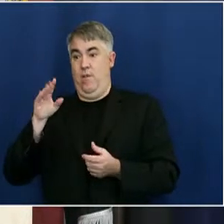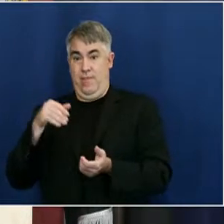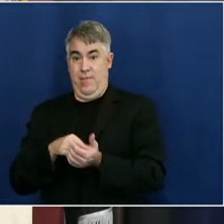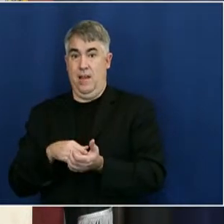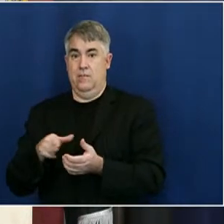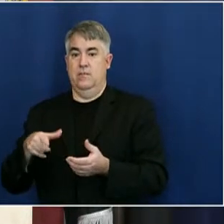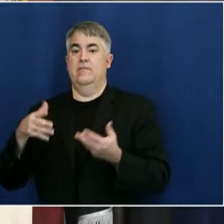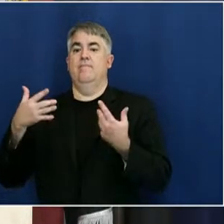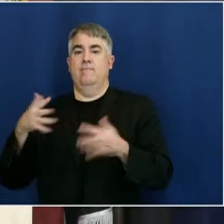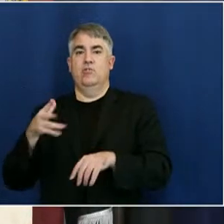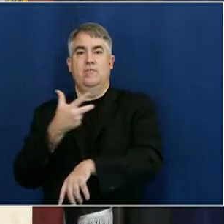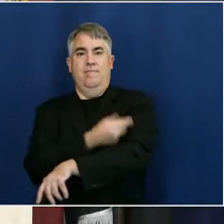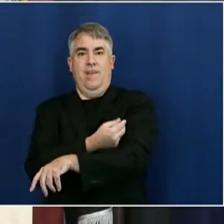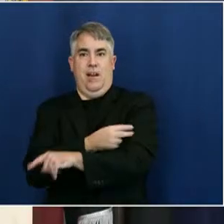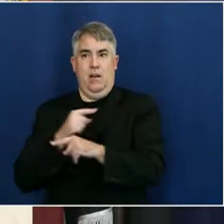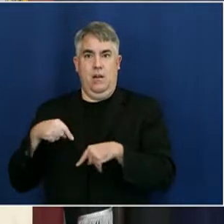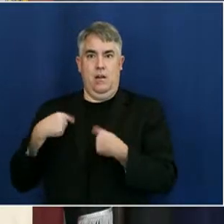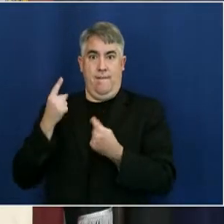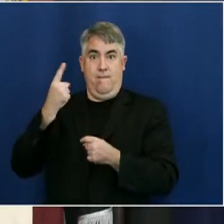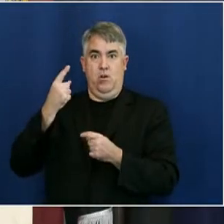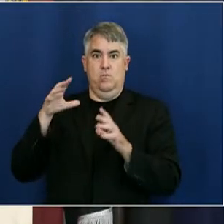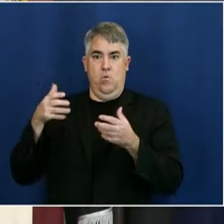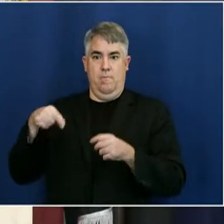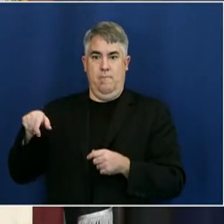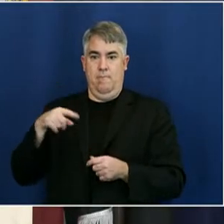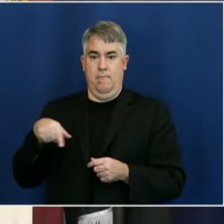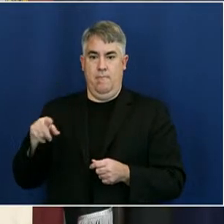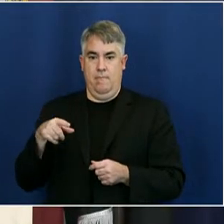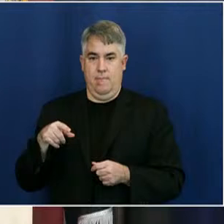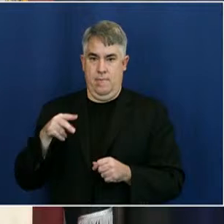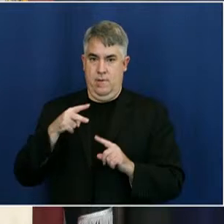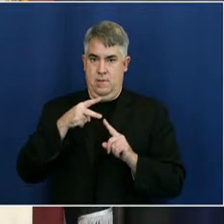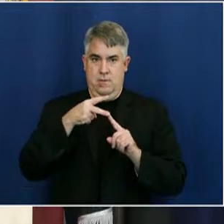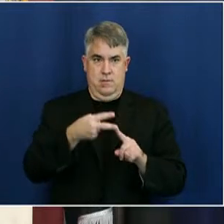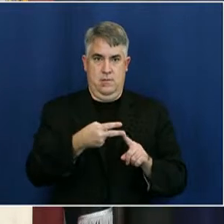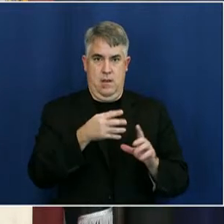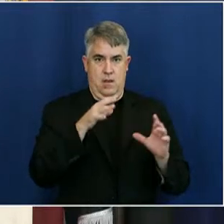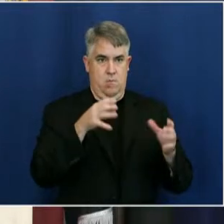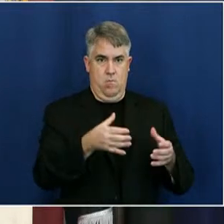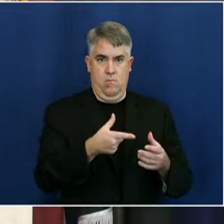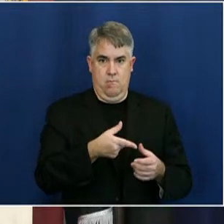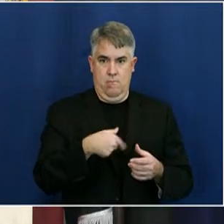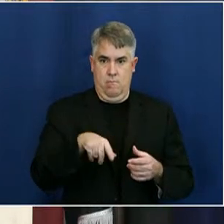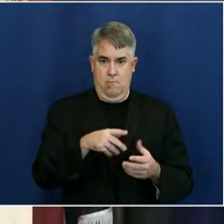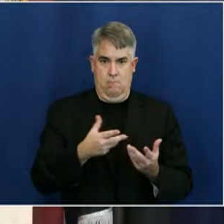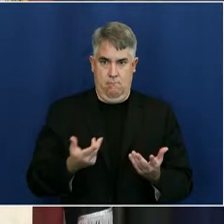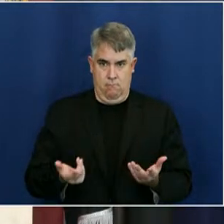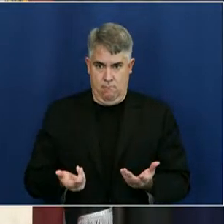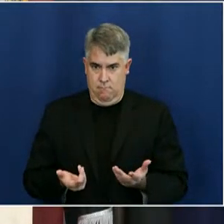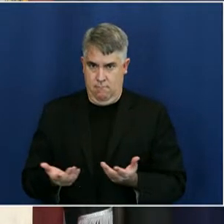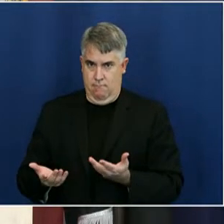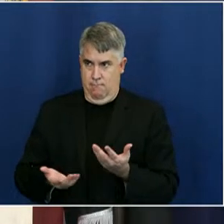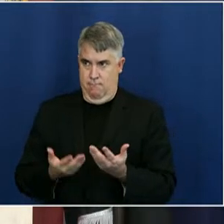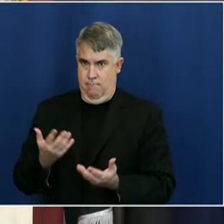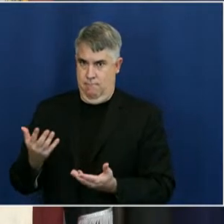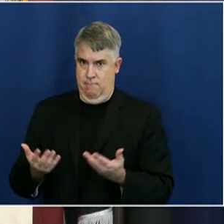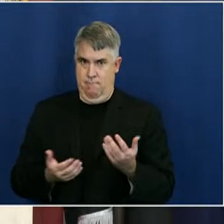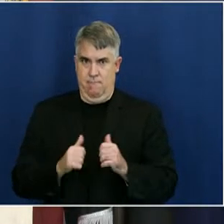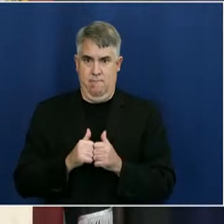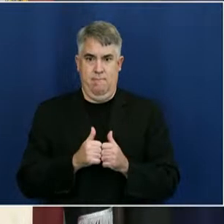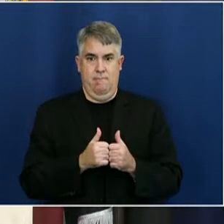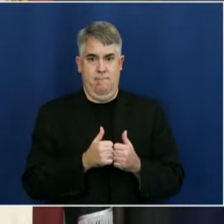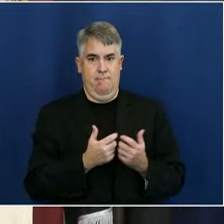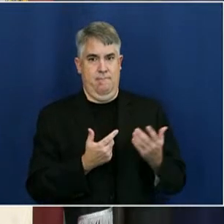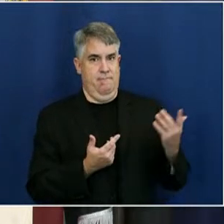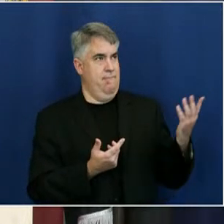between first dose and second dose, you can see how many second dose appointments are going to be coming and how many of those are going to be coming due at a point